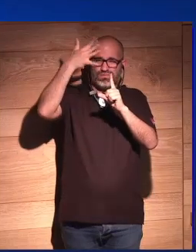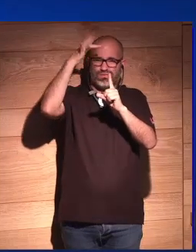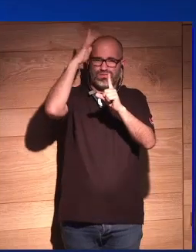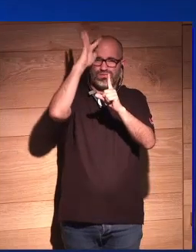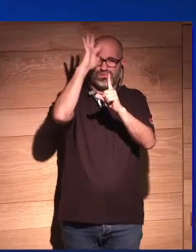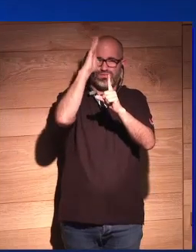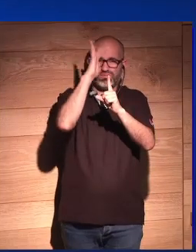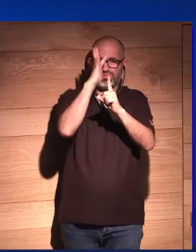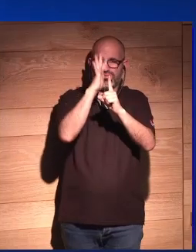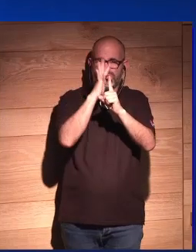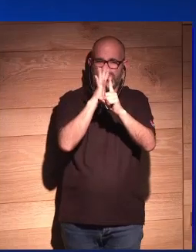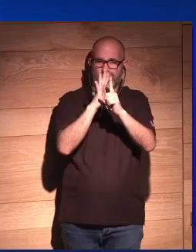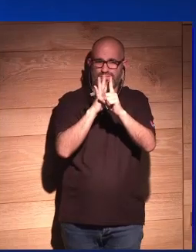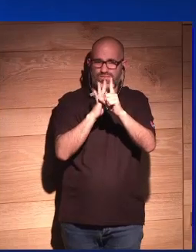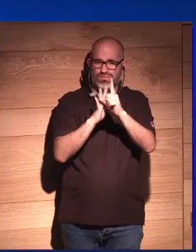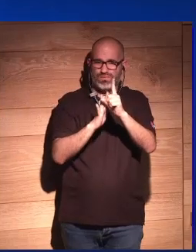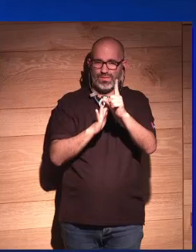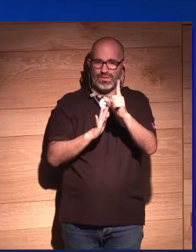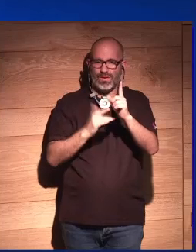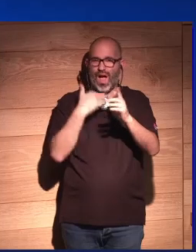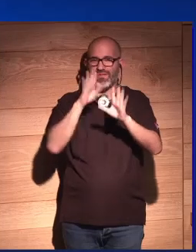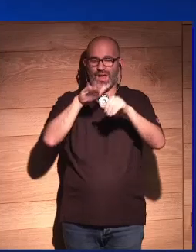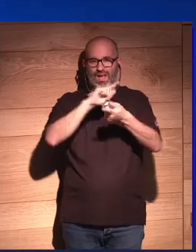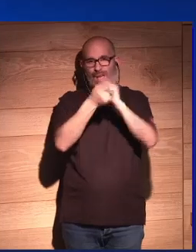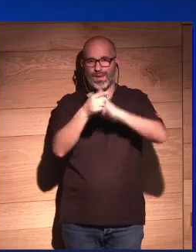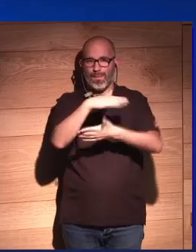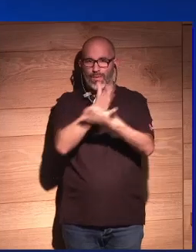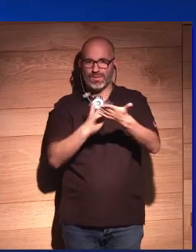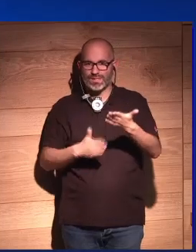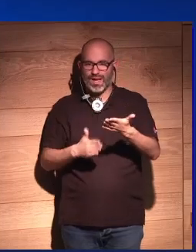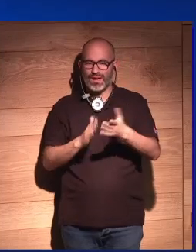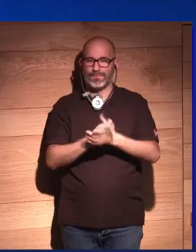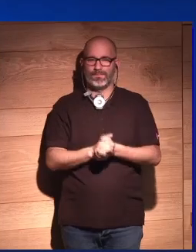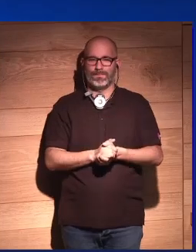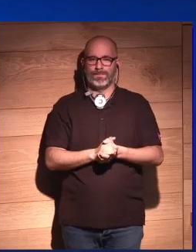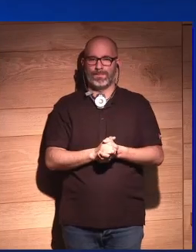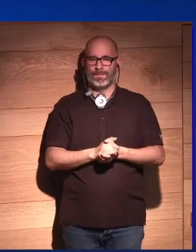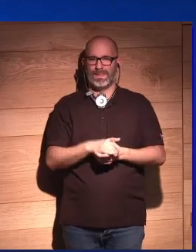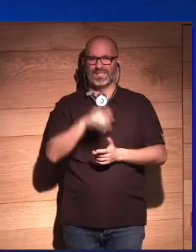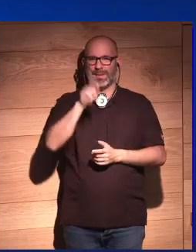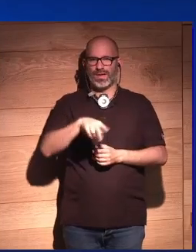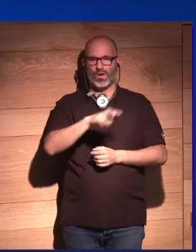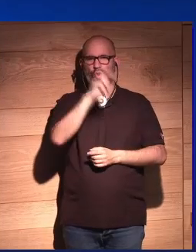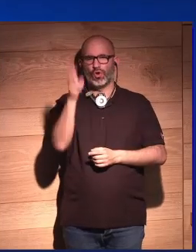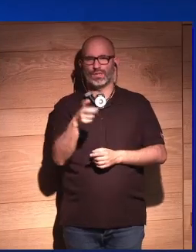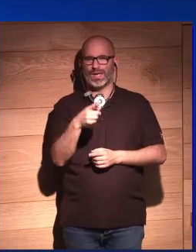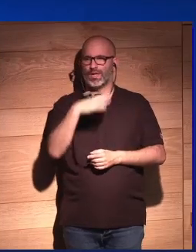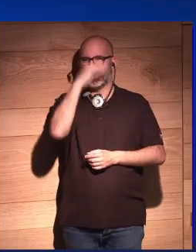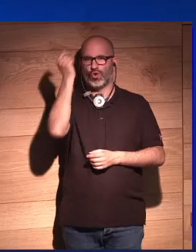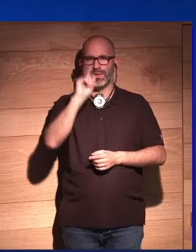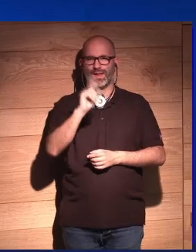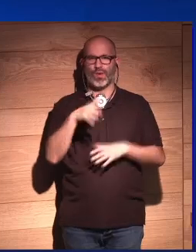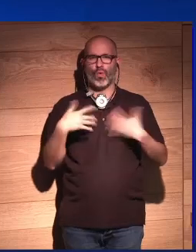is in one of Lynette's pieces. It was called a Wavana. And if you're ever in